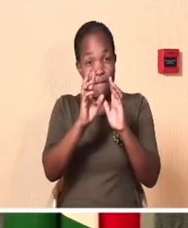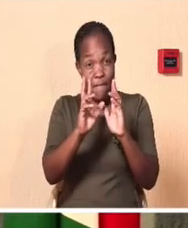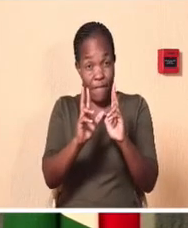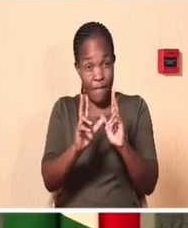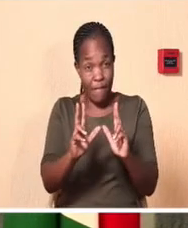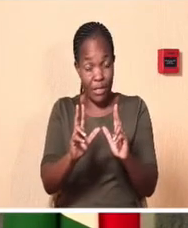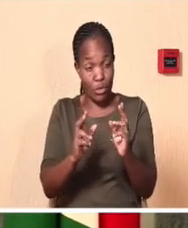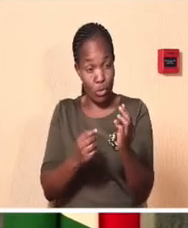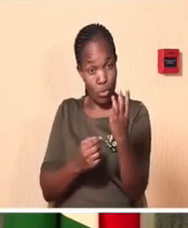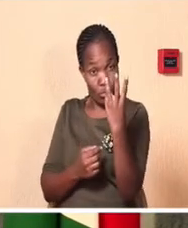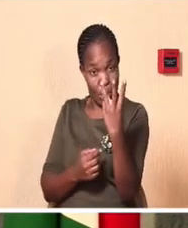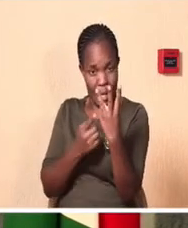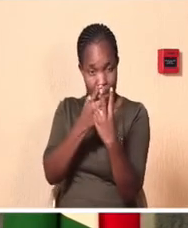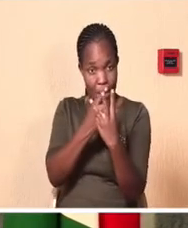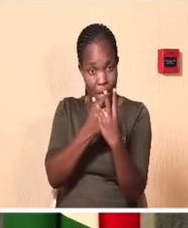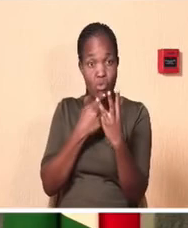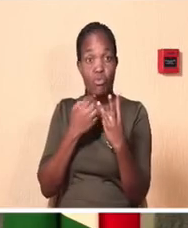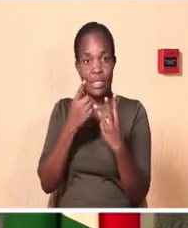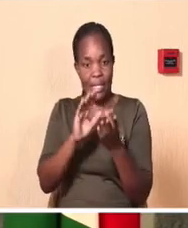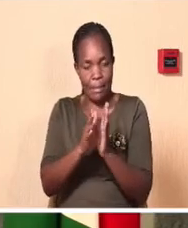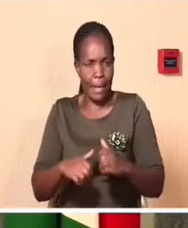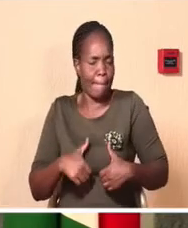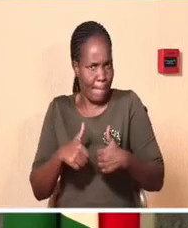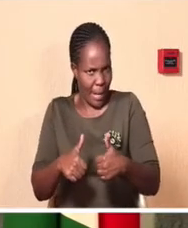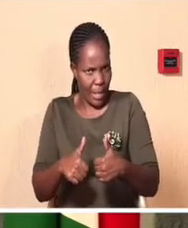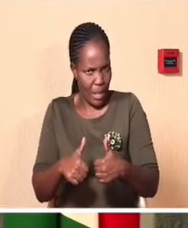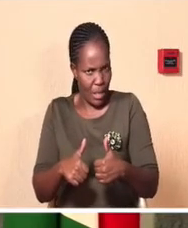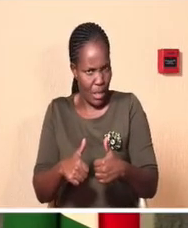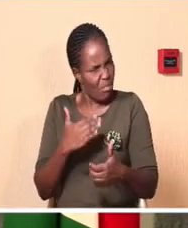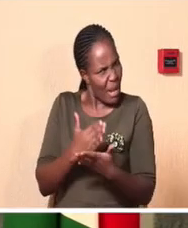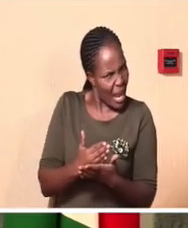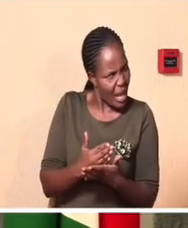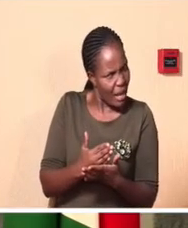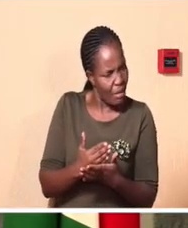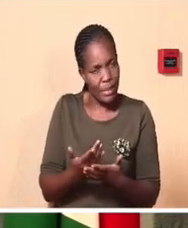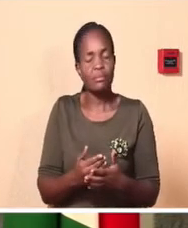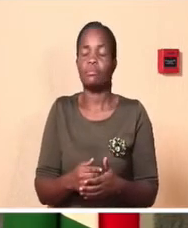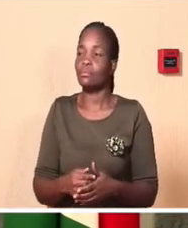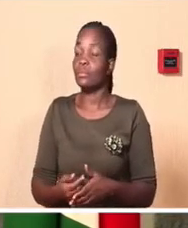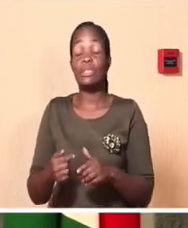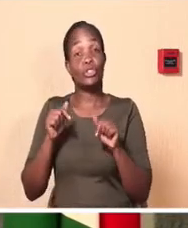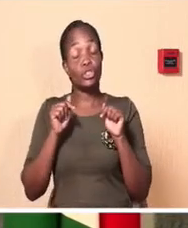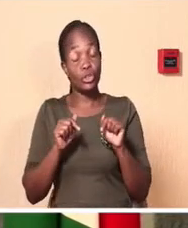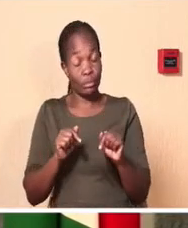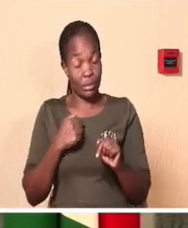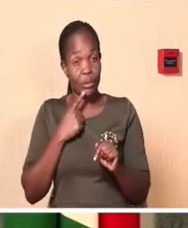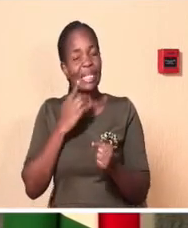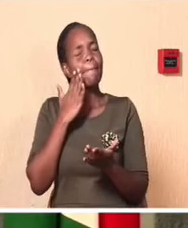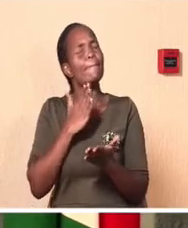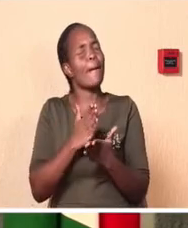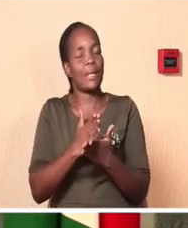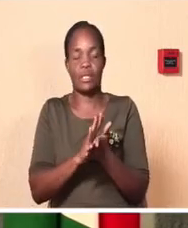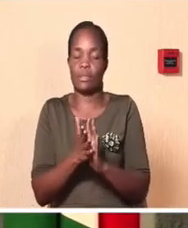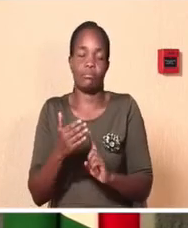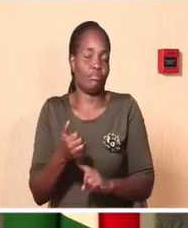have recovered are indeed recovered? So to be able to do that, we do 2